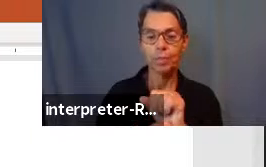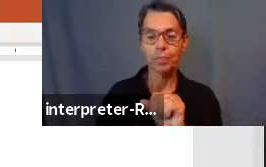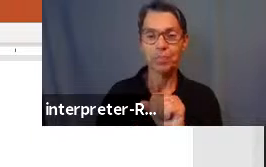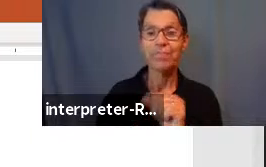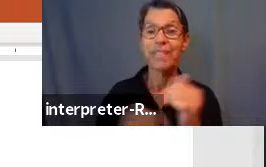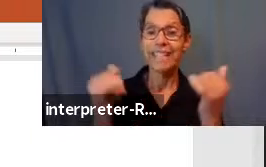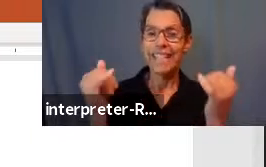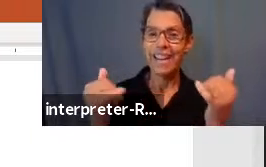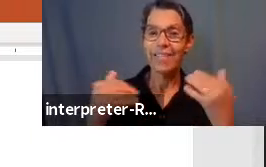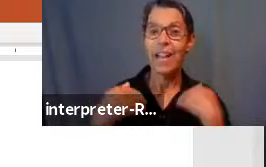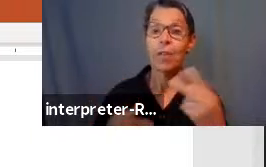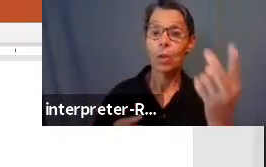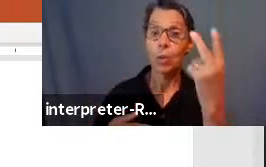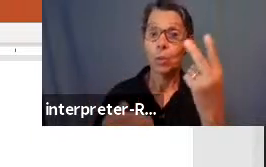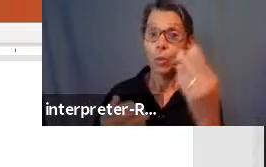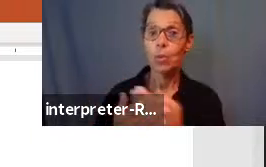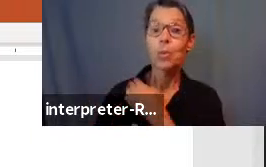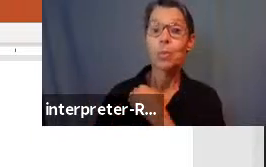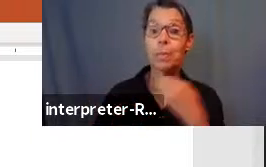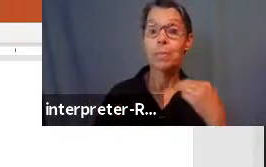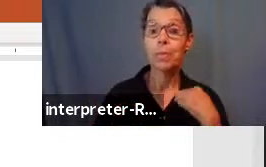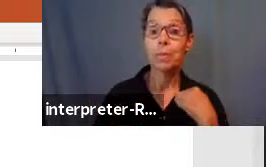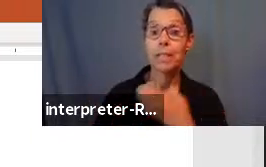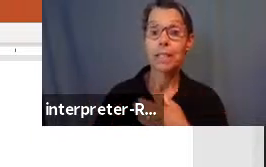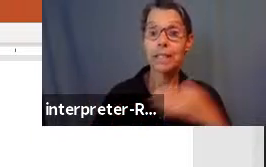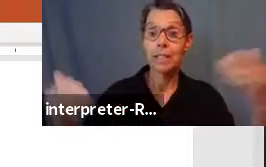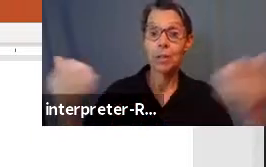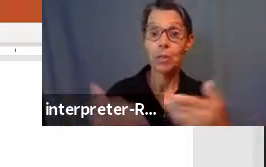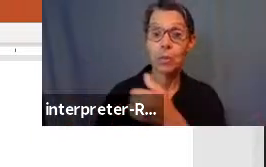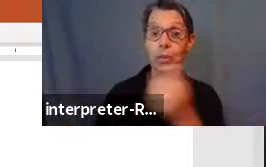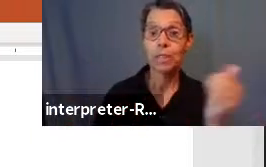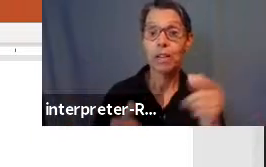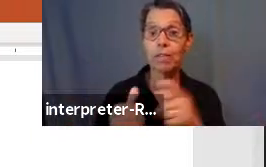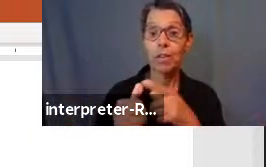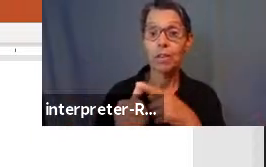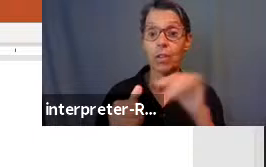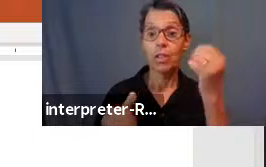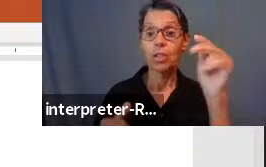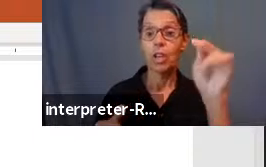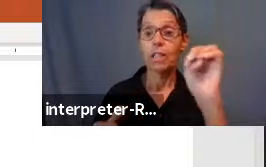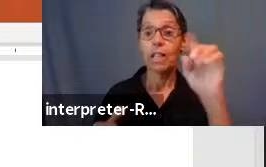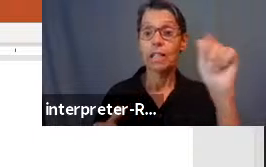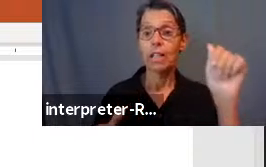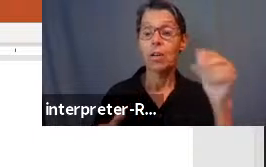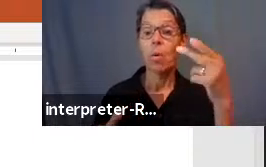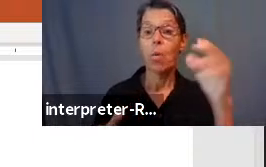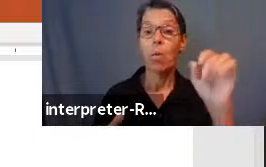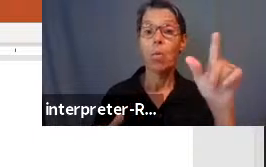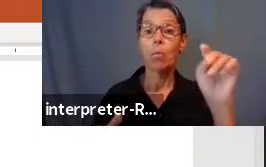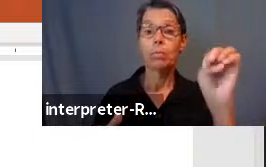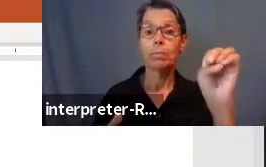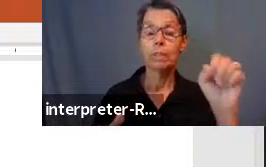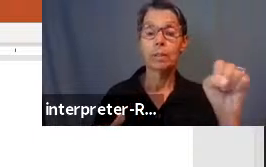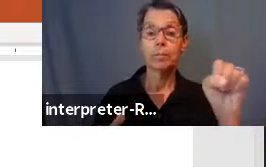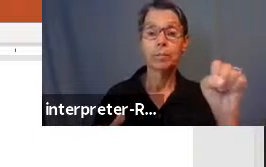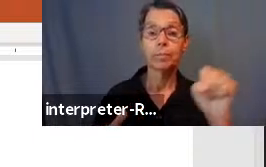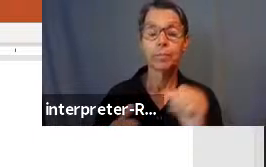if could introduce themselves to the group. First is John Ella Holmes.